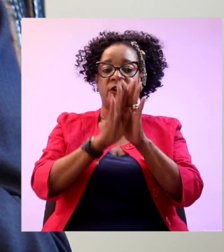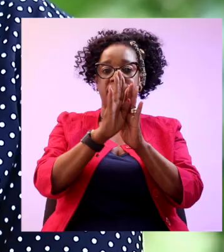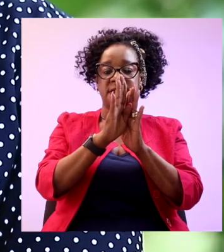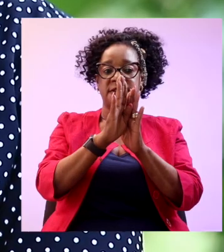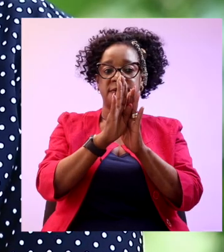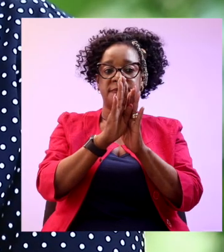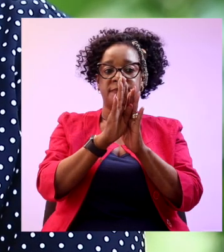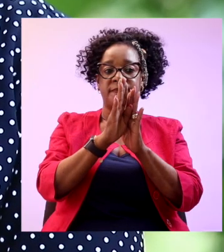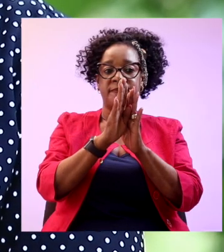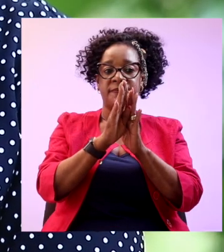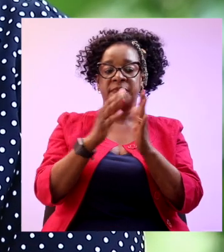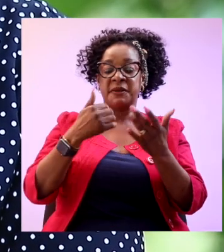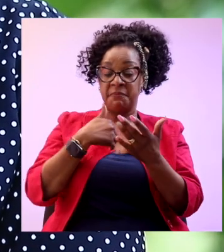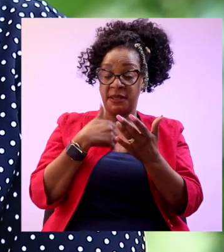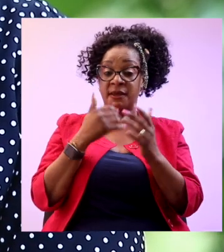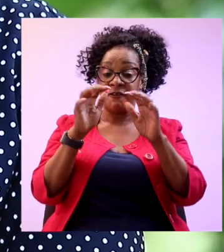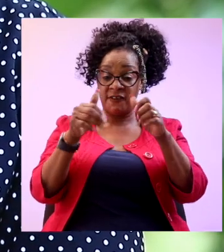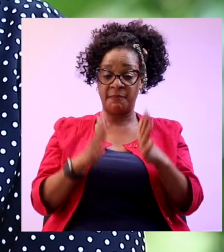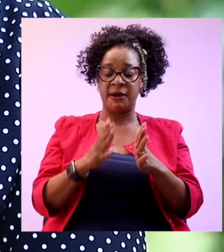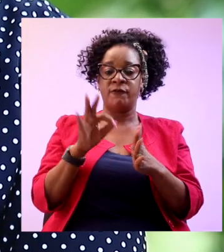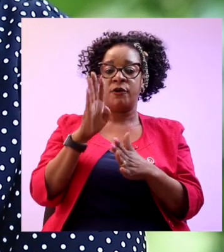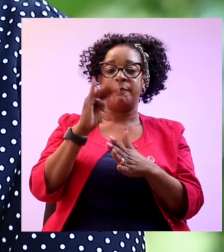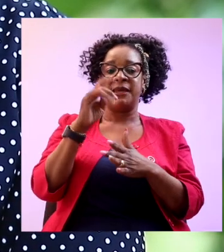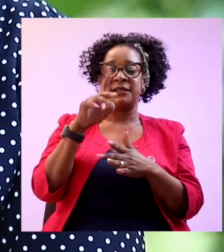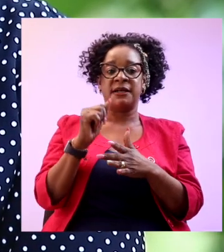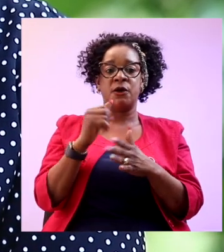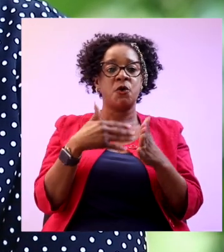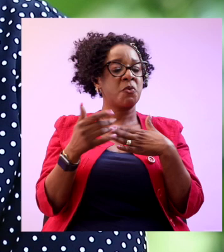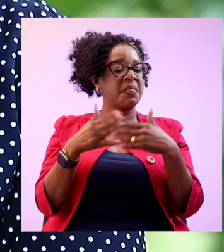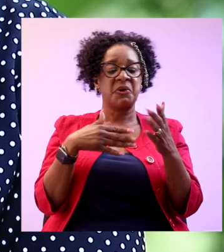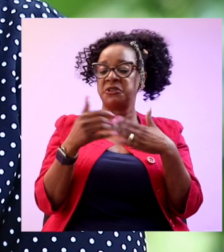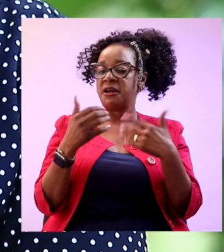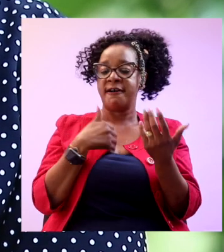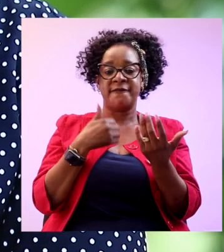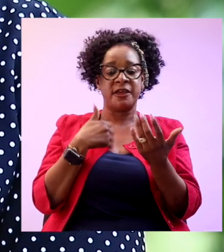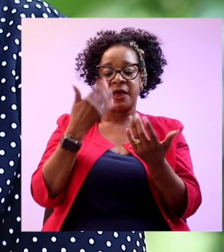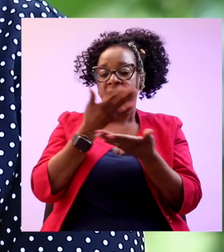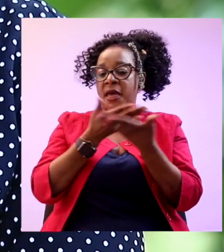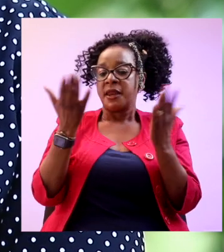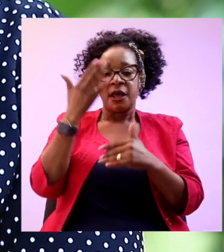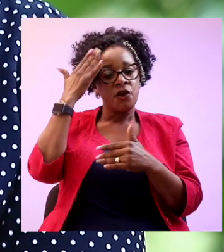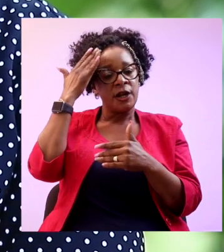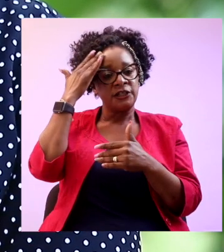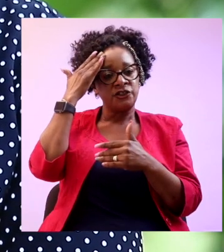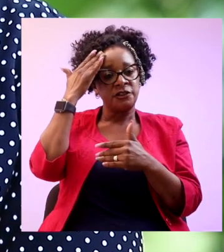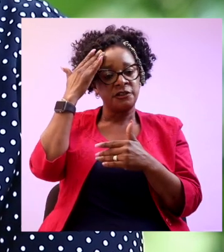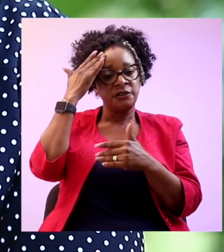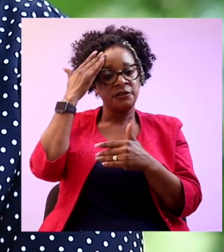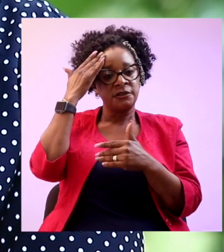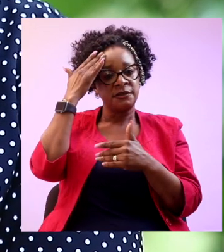crop. Nimekuwa nikifanya ukulima huu bila kuwa na elimu